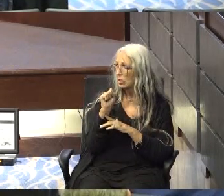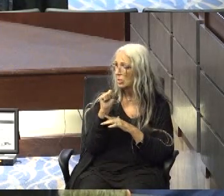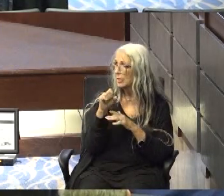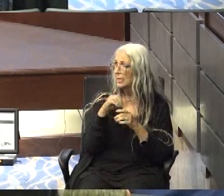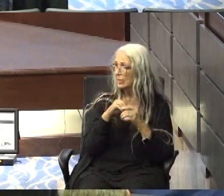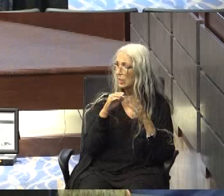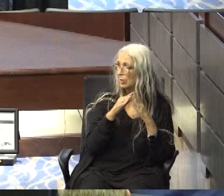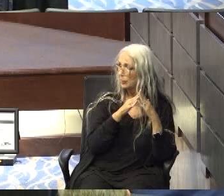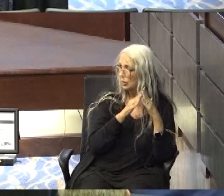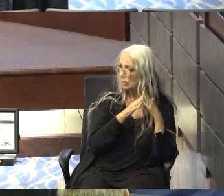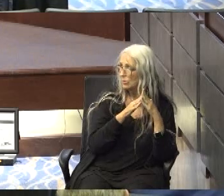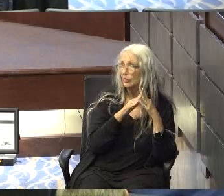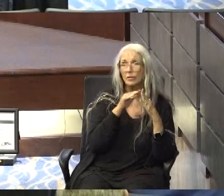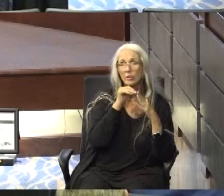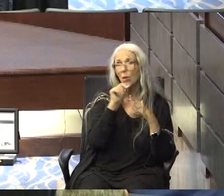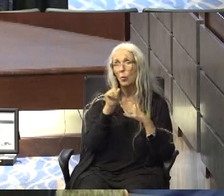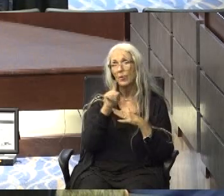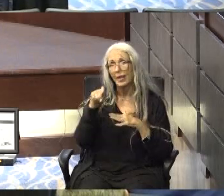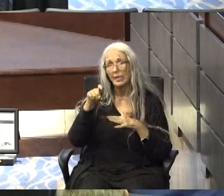community weren't where they needed to be.